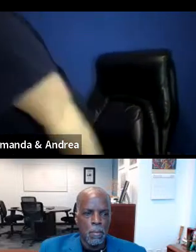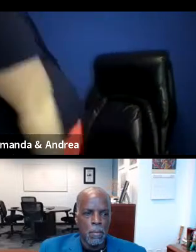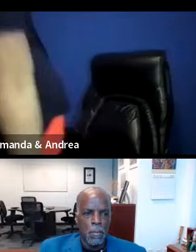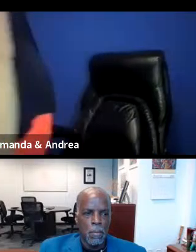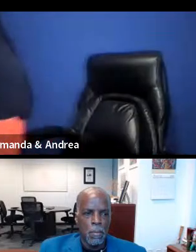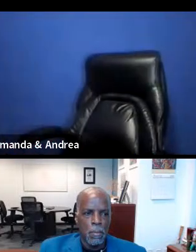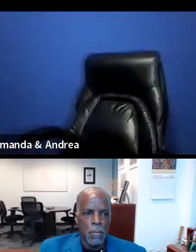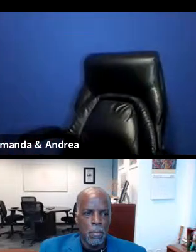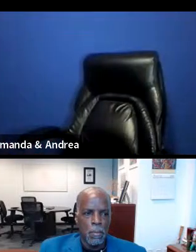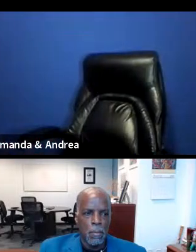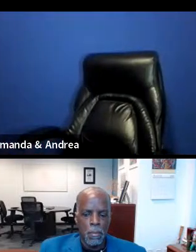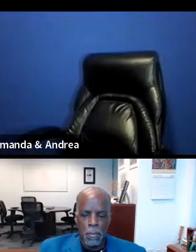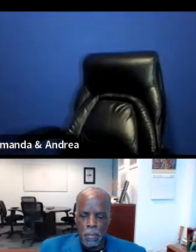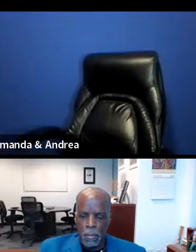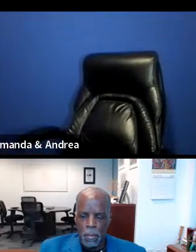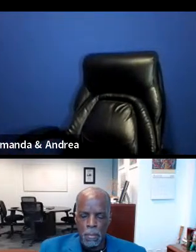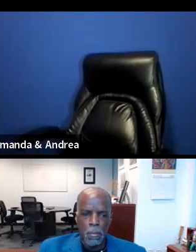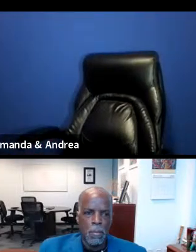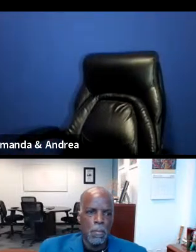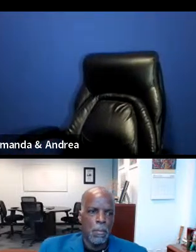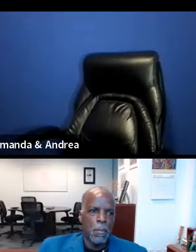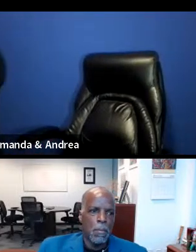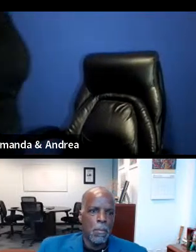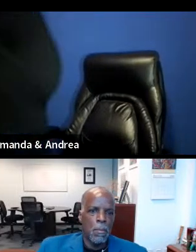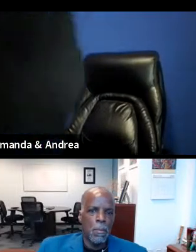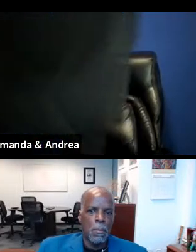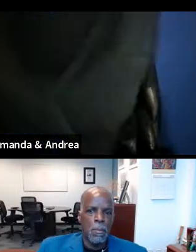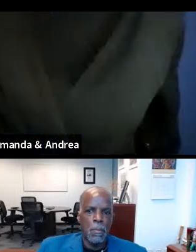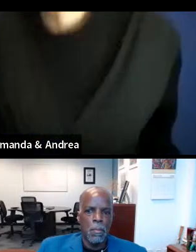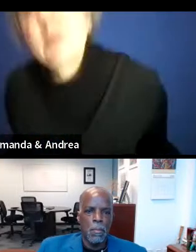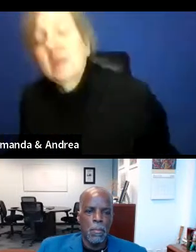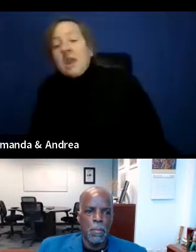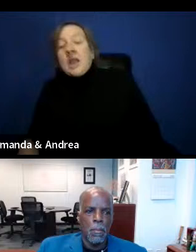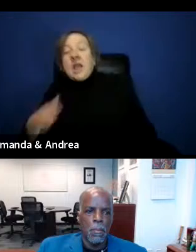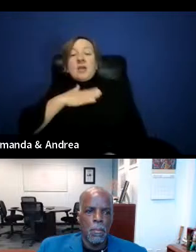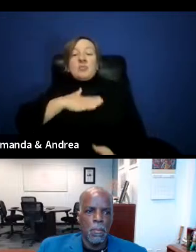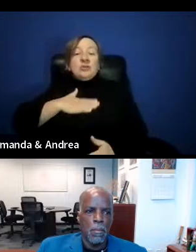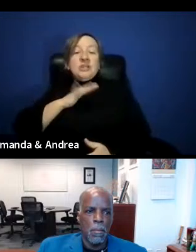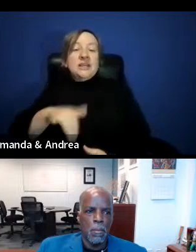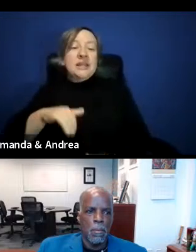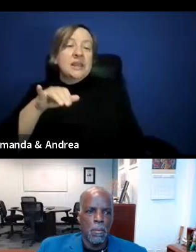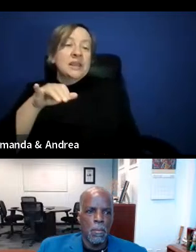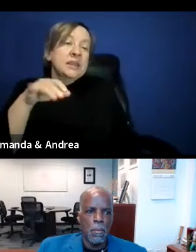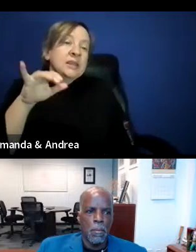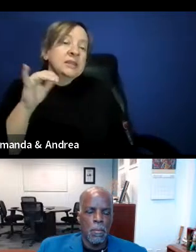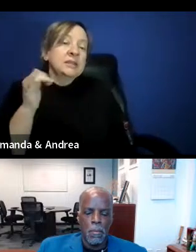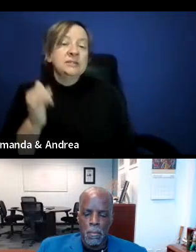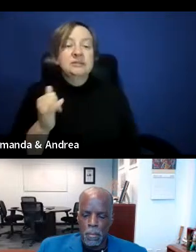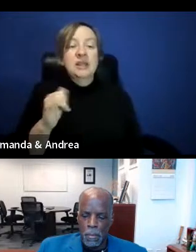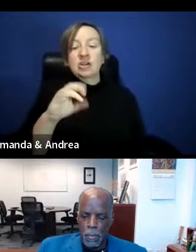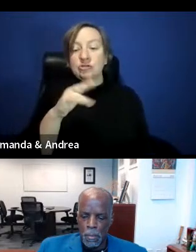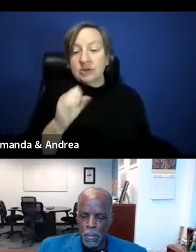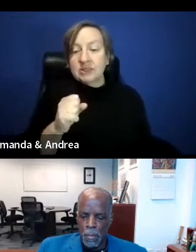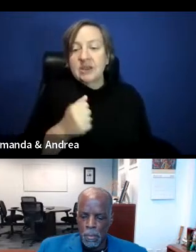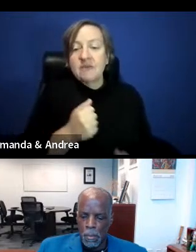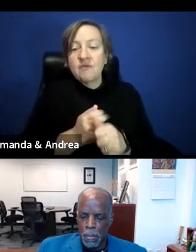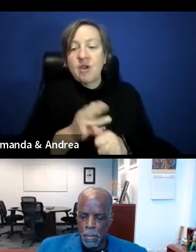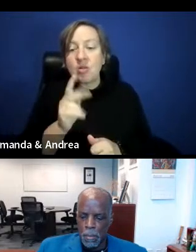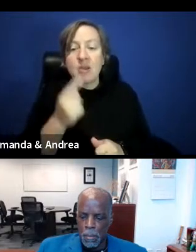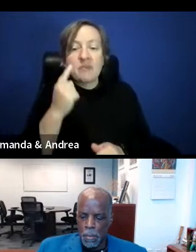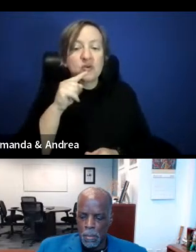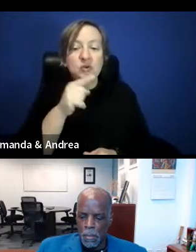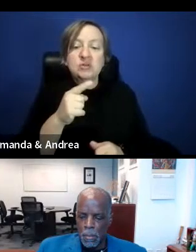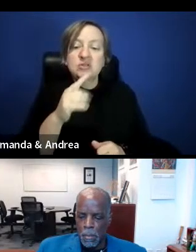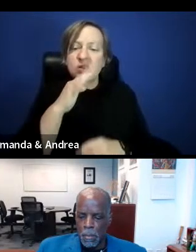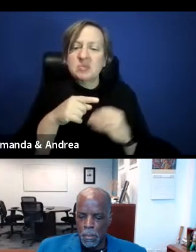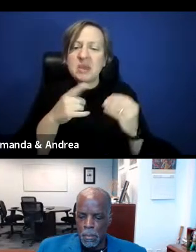I appreciate that. Now, Chris, I actually have a follow-up question for you, because we had talked about some technical